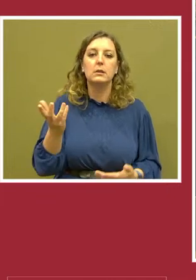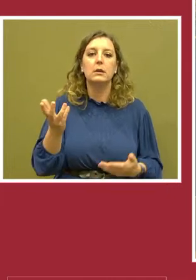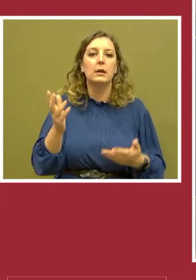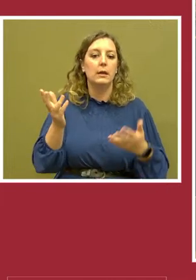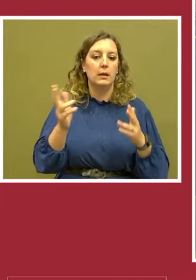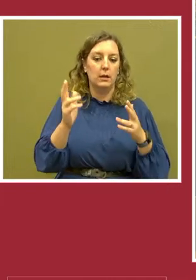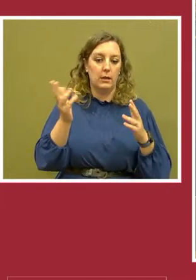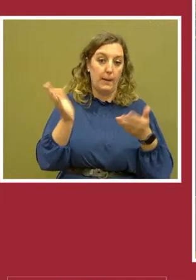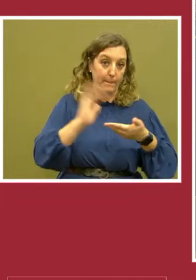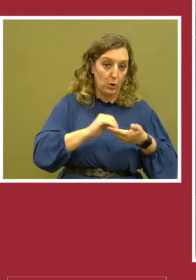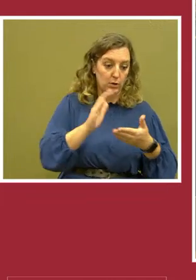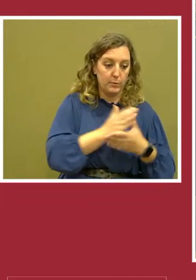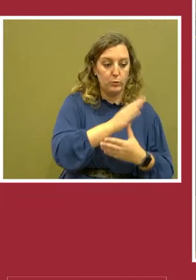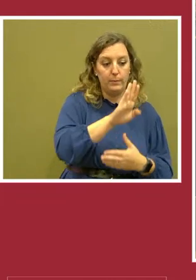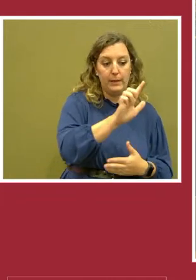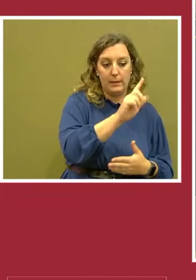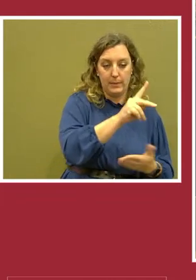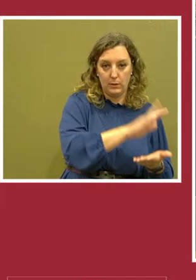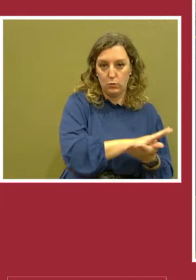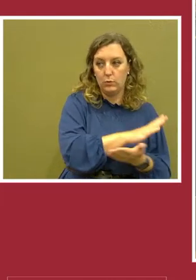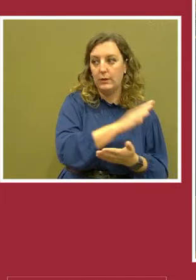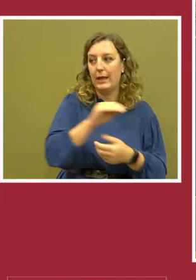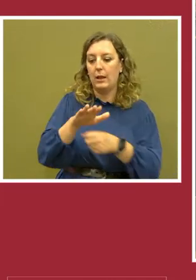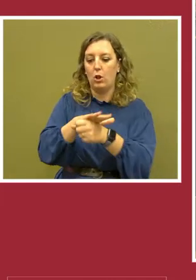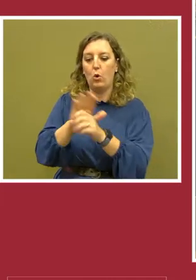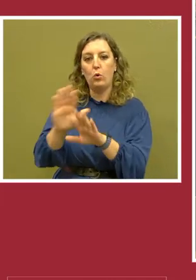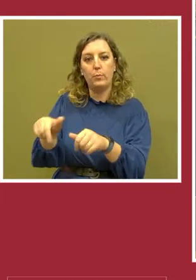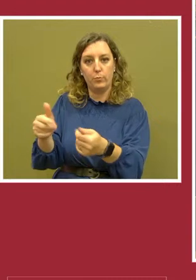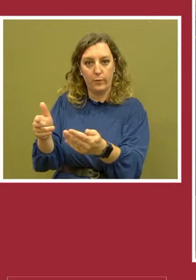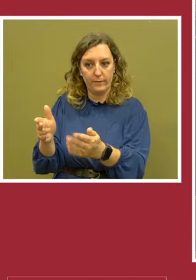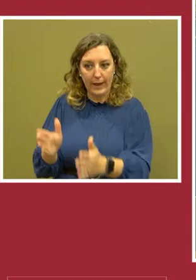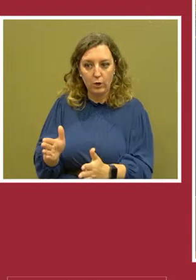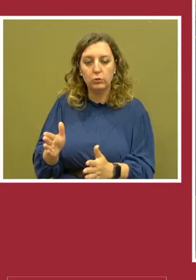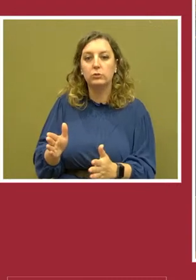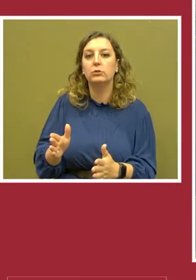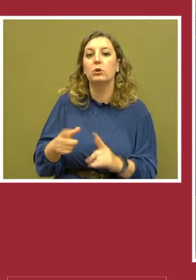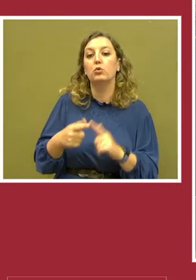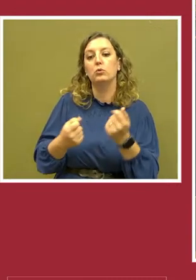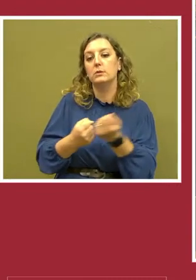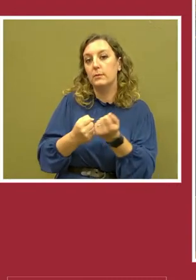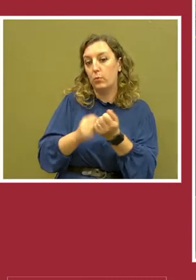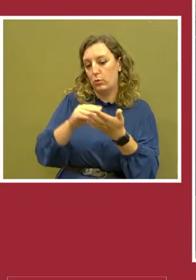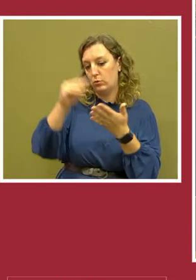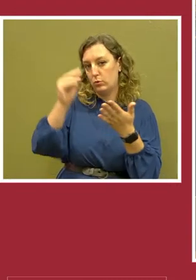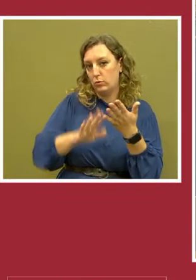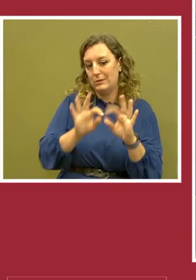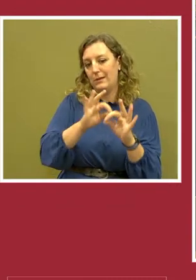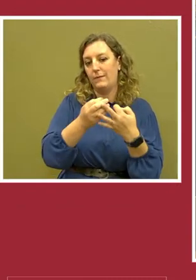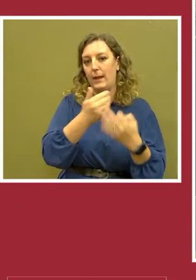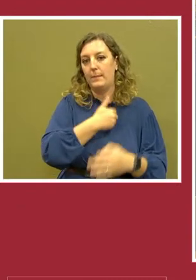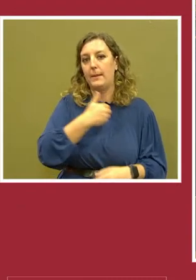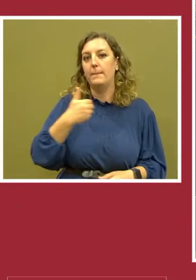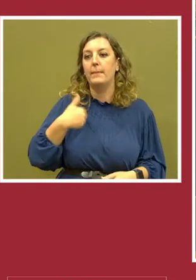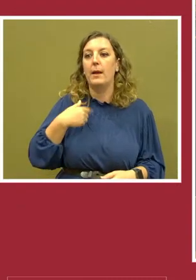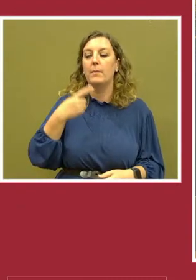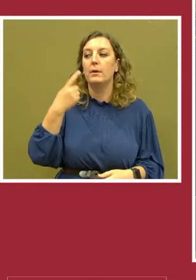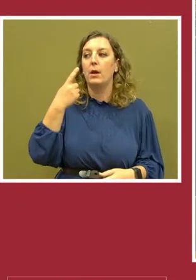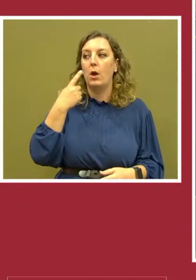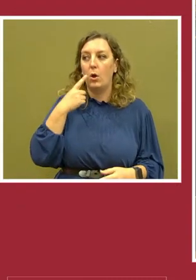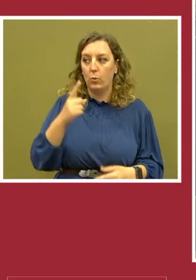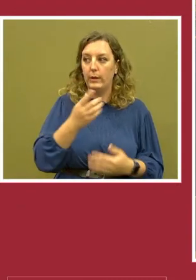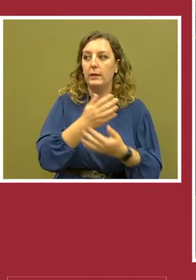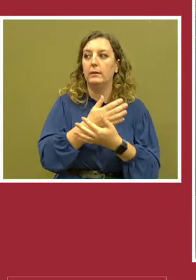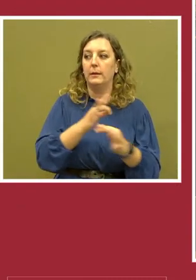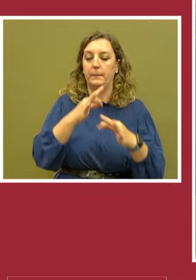the Bentley Pines Schools and local providers to support our students and their family members with complementary